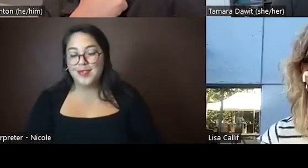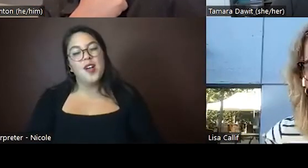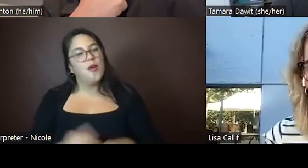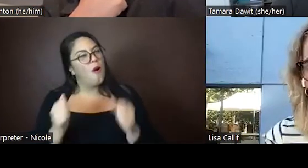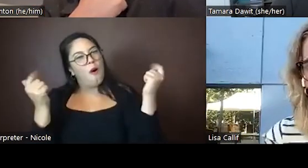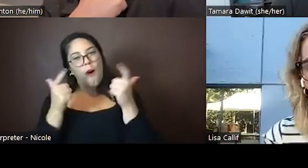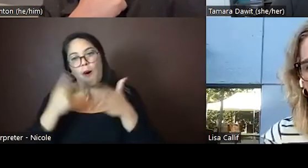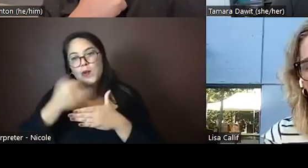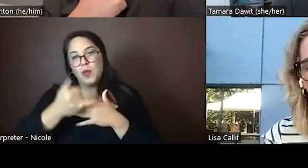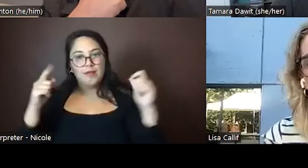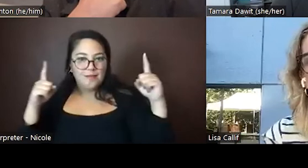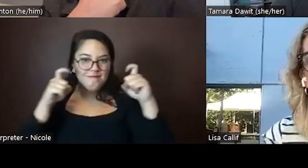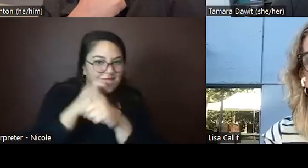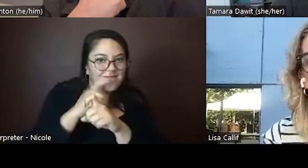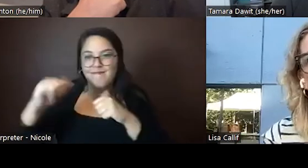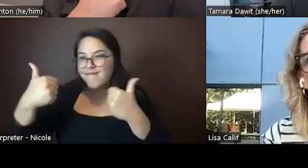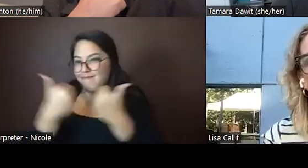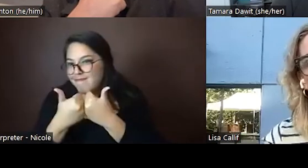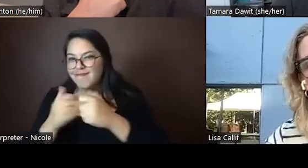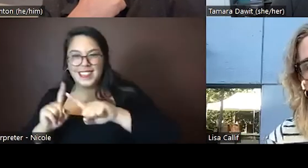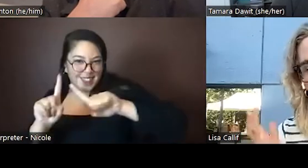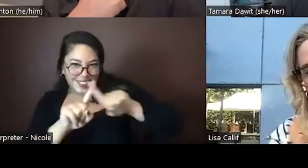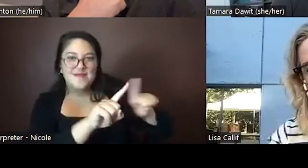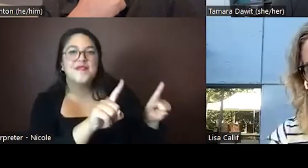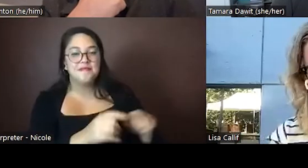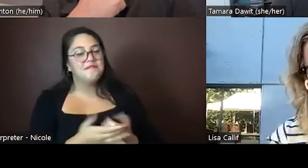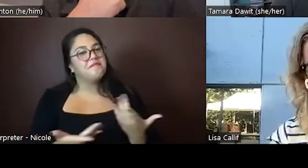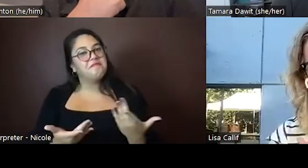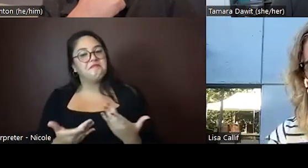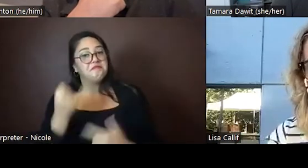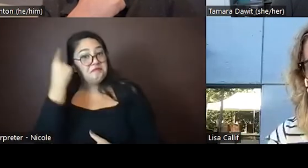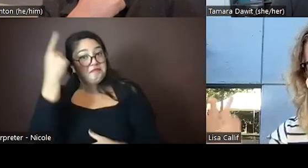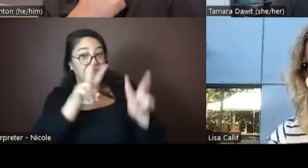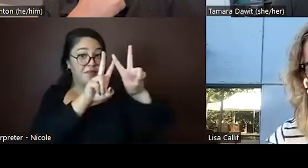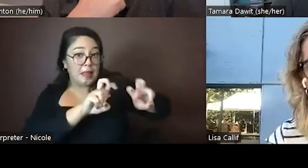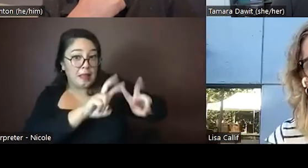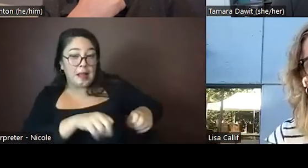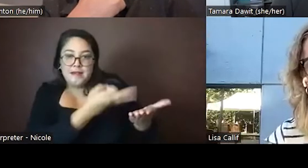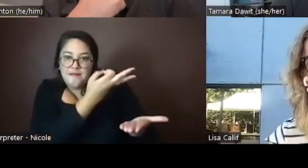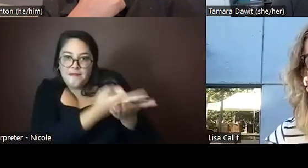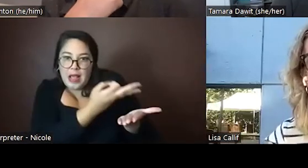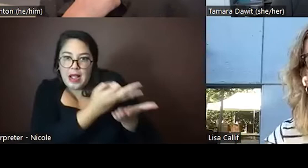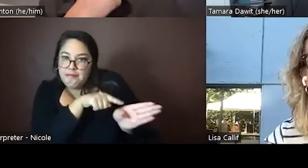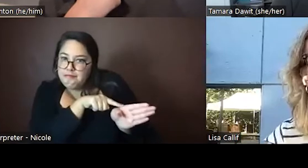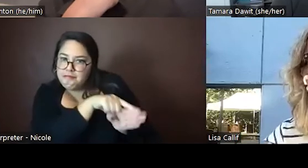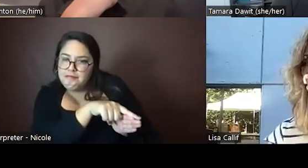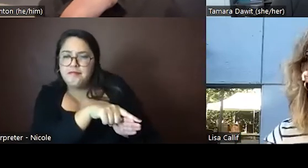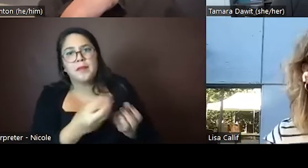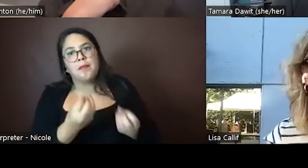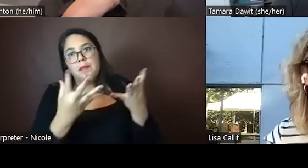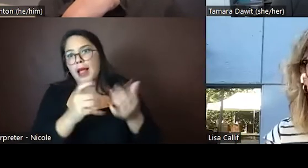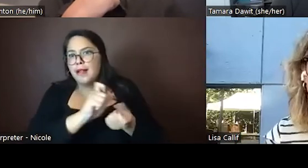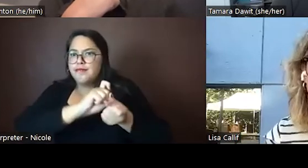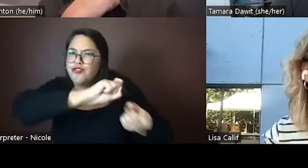and challenging in different ways. But I would say, you know, just looking at the financing front and how much things have changed over the